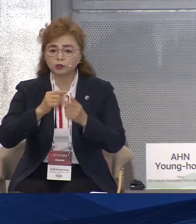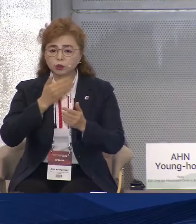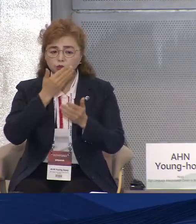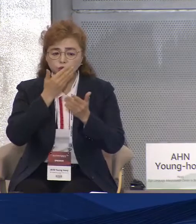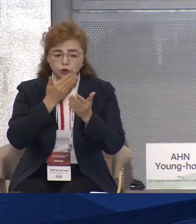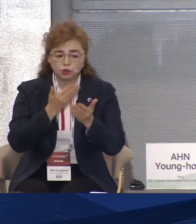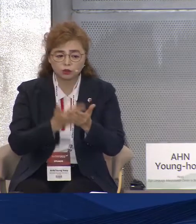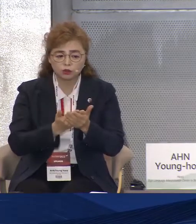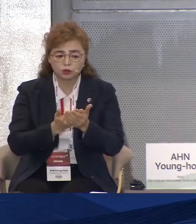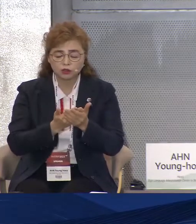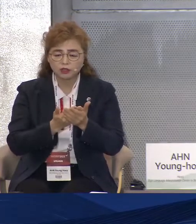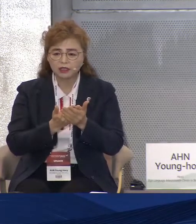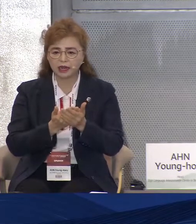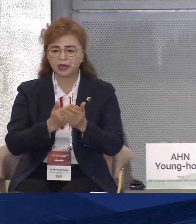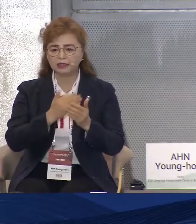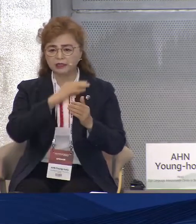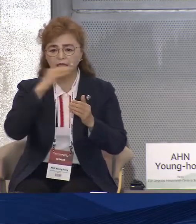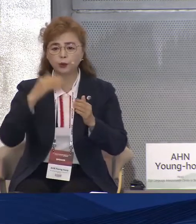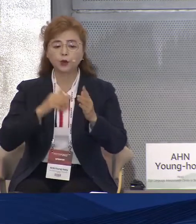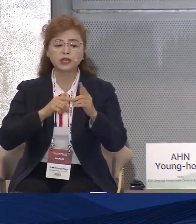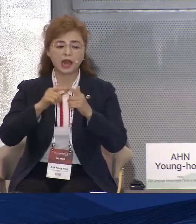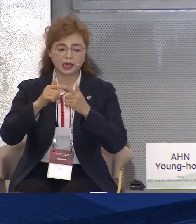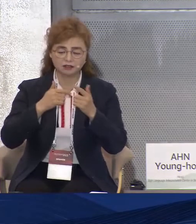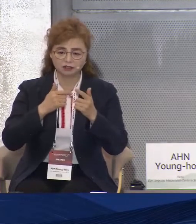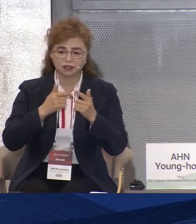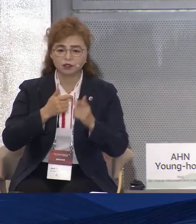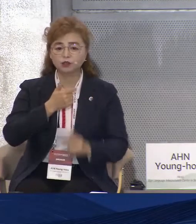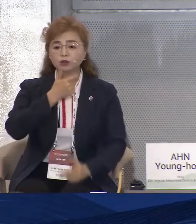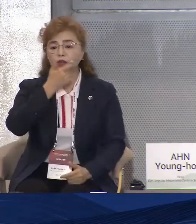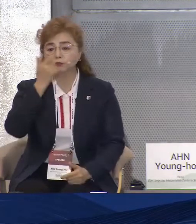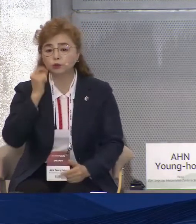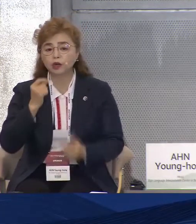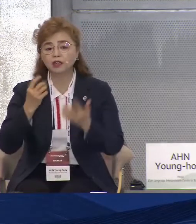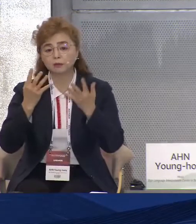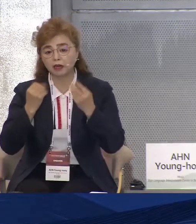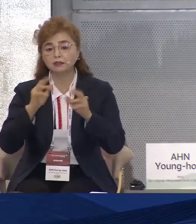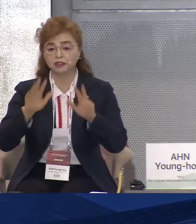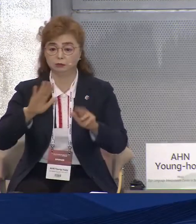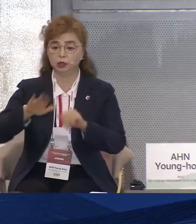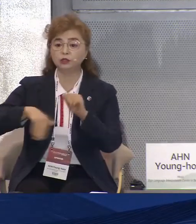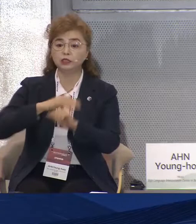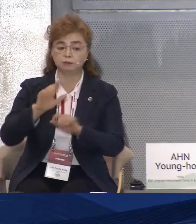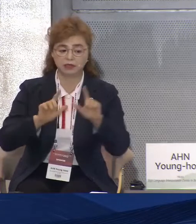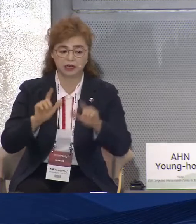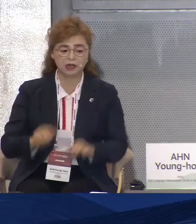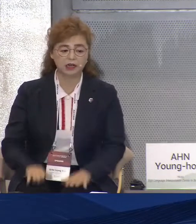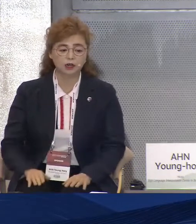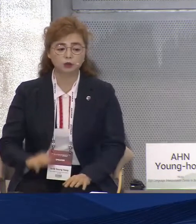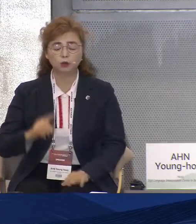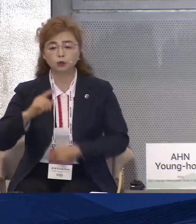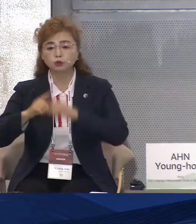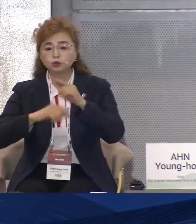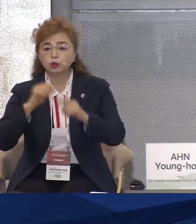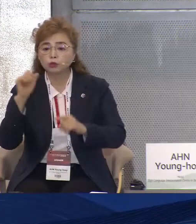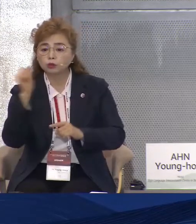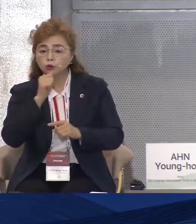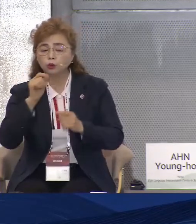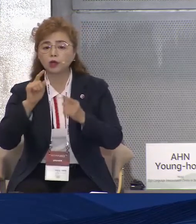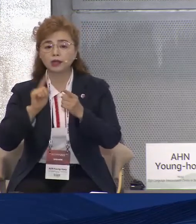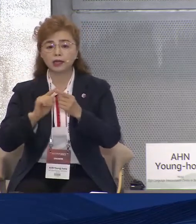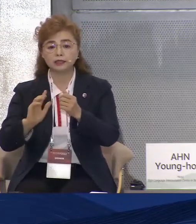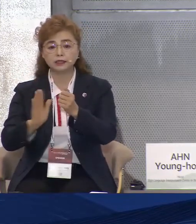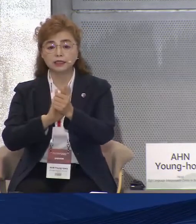very limited. And the society also lacks understanding of the importance of sign language interpretation. That is